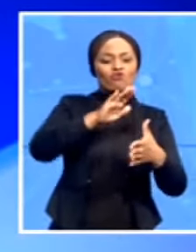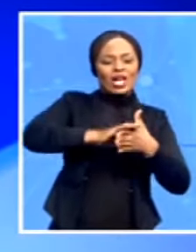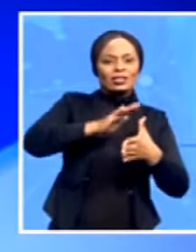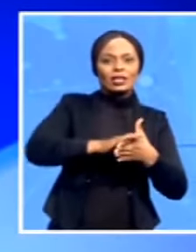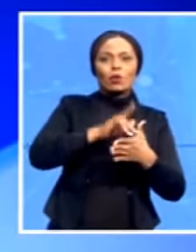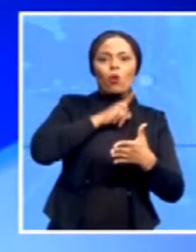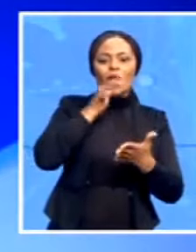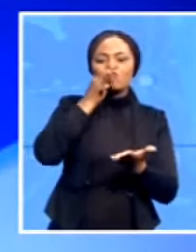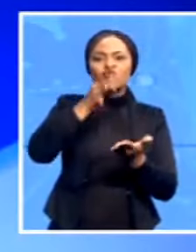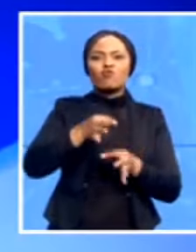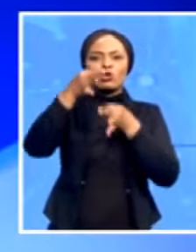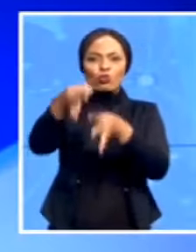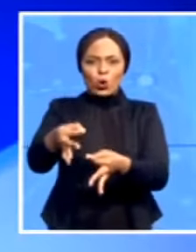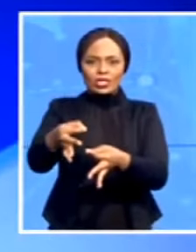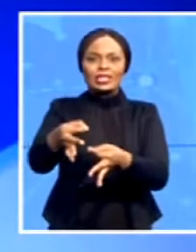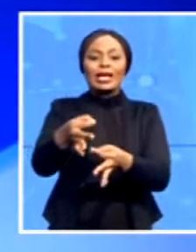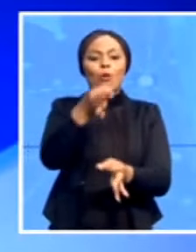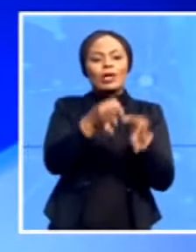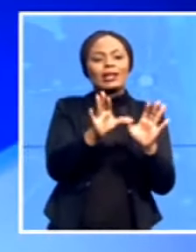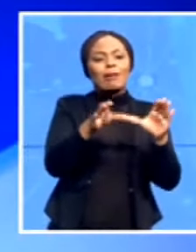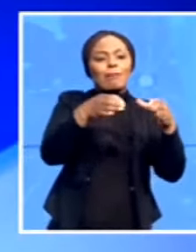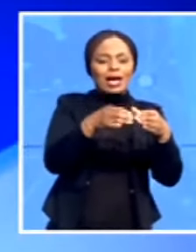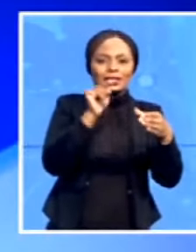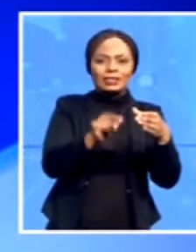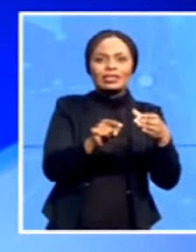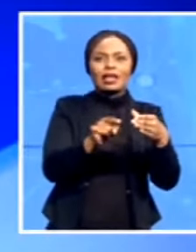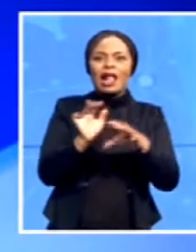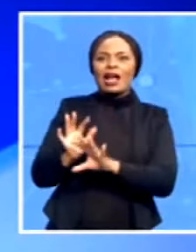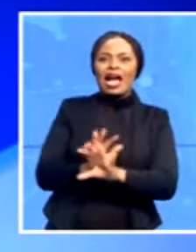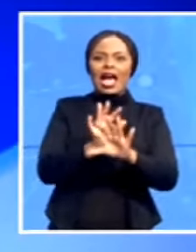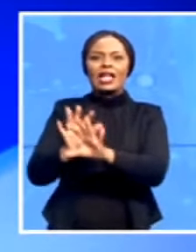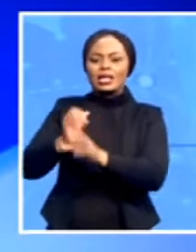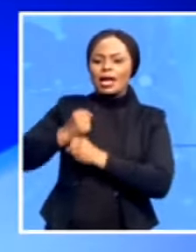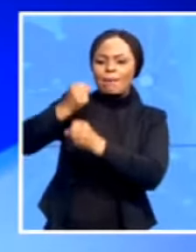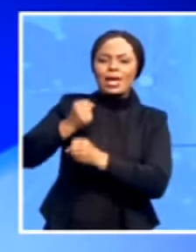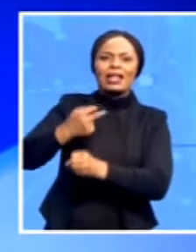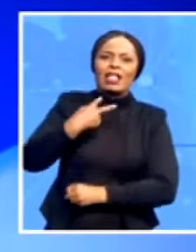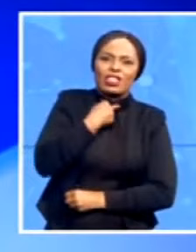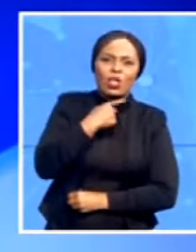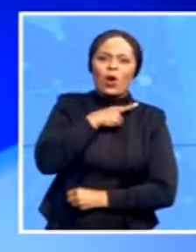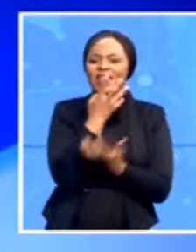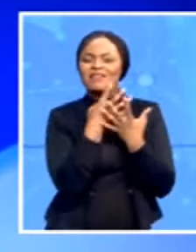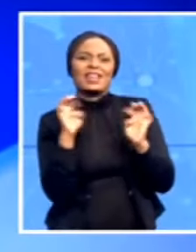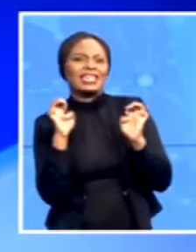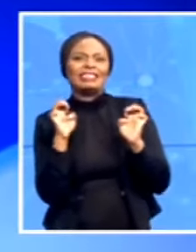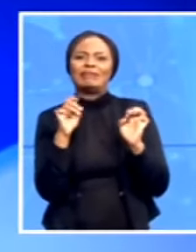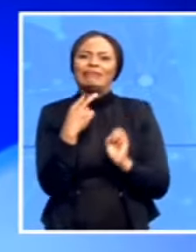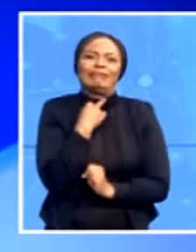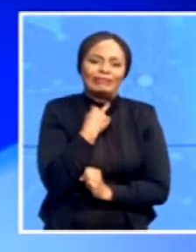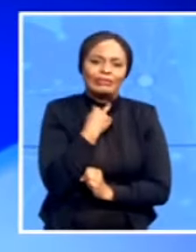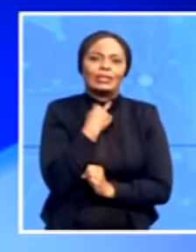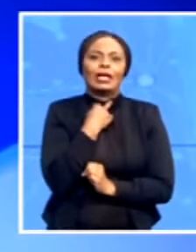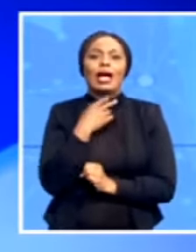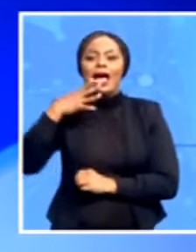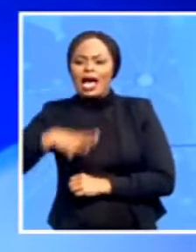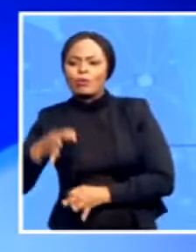were not able to have rallies and campaign freely. And then other political parties started saying, but we can, so it's not an issue. It started